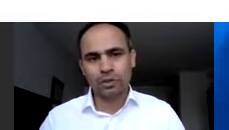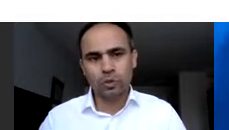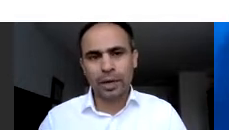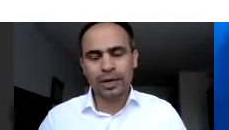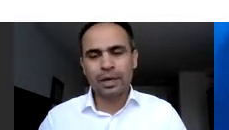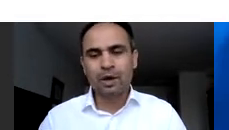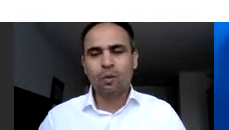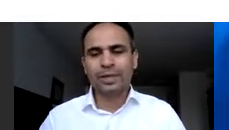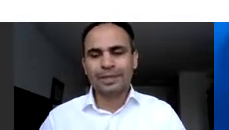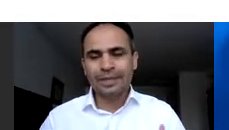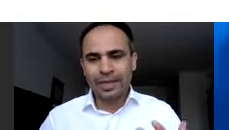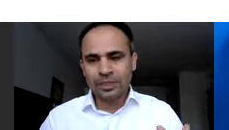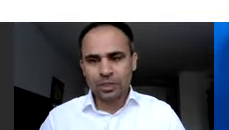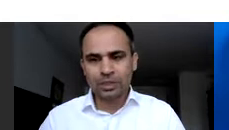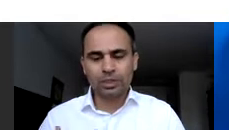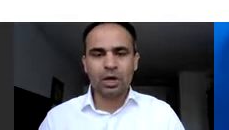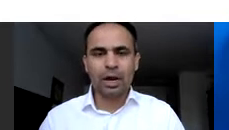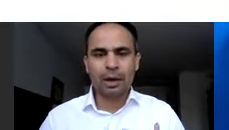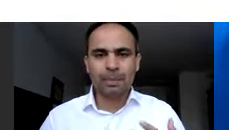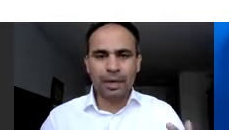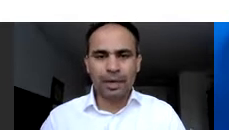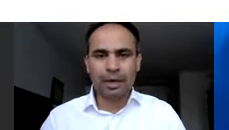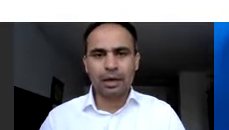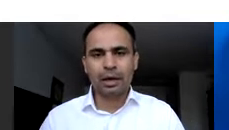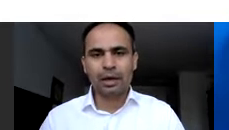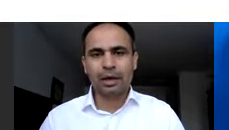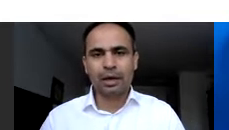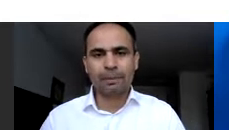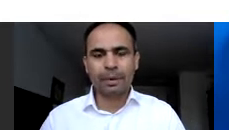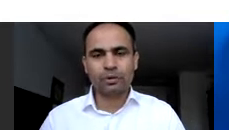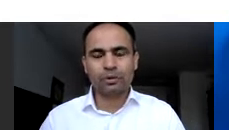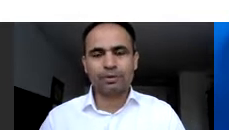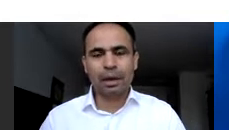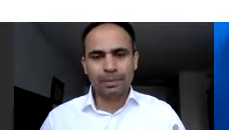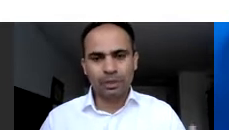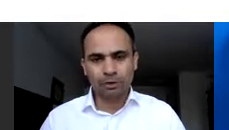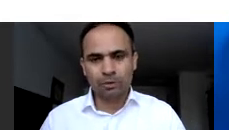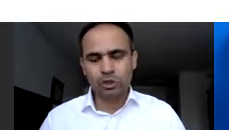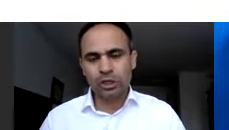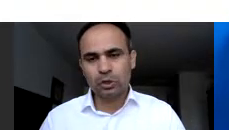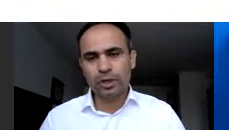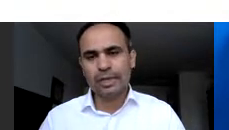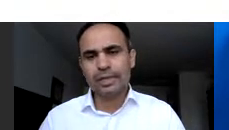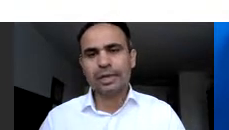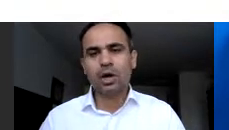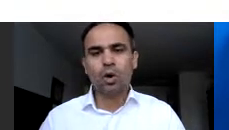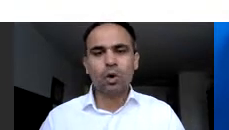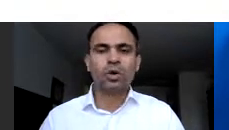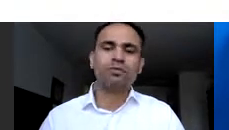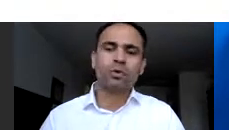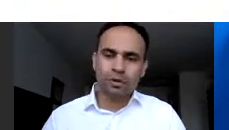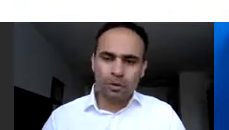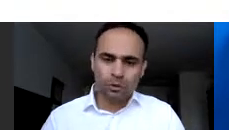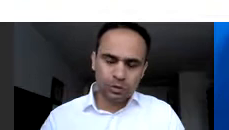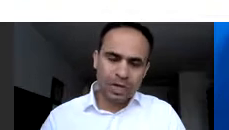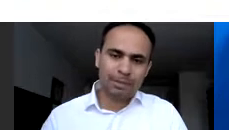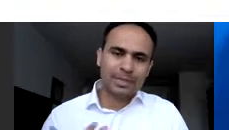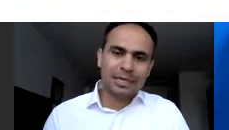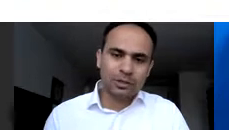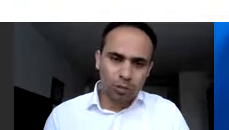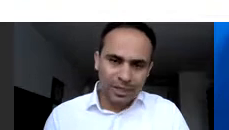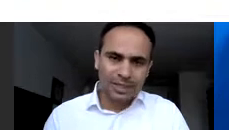service amongst the UN. When the discussions are happening about development of the BOS in your country or review of the